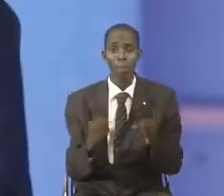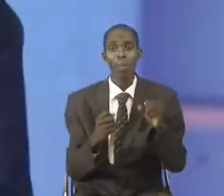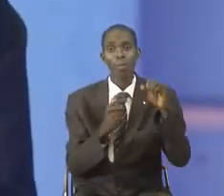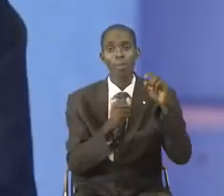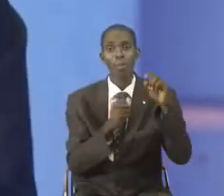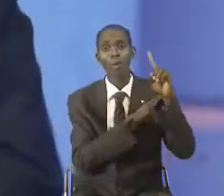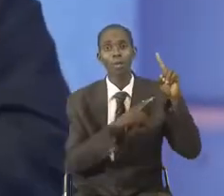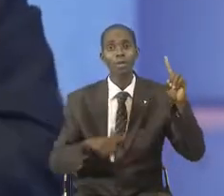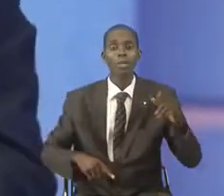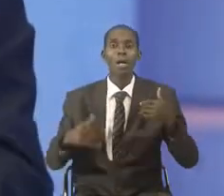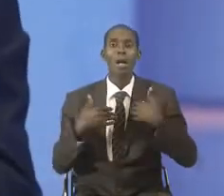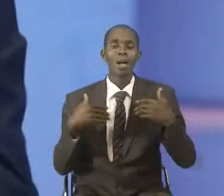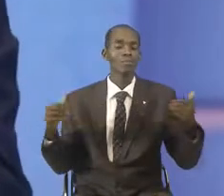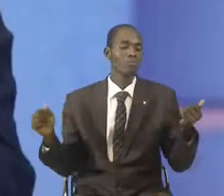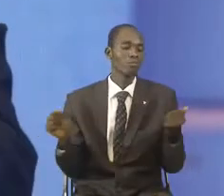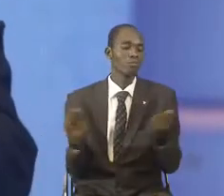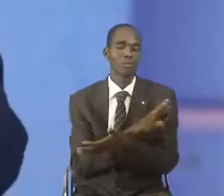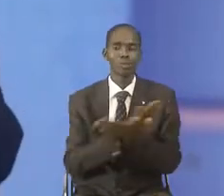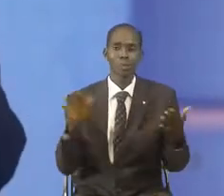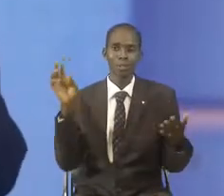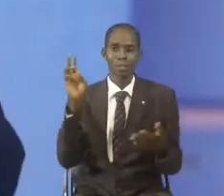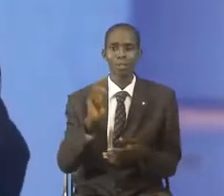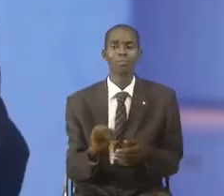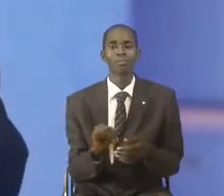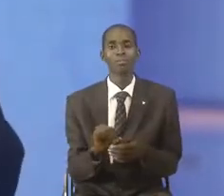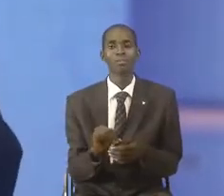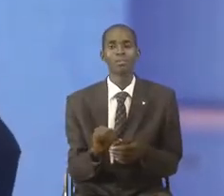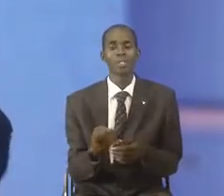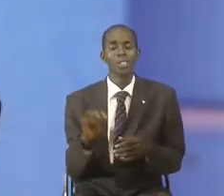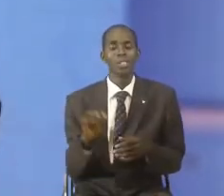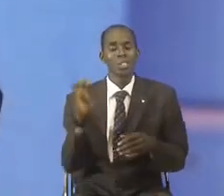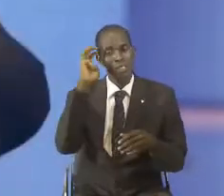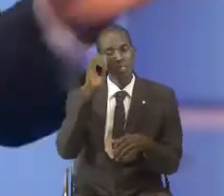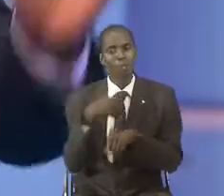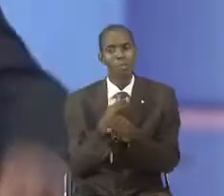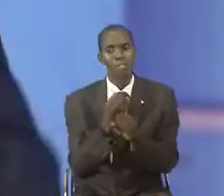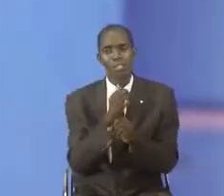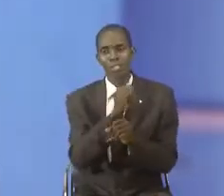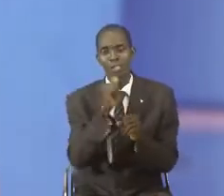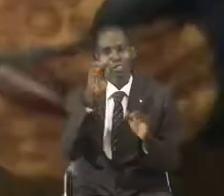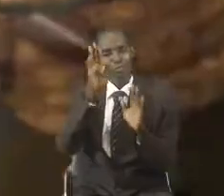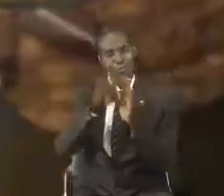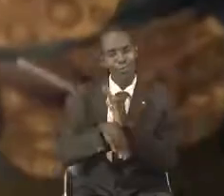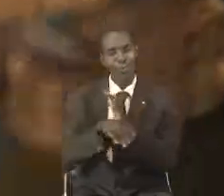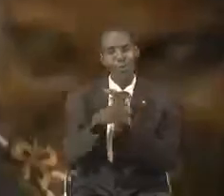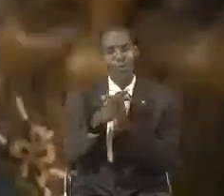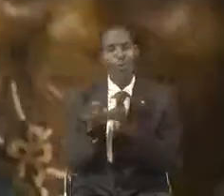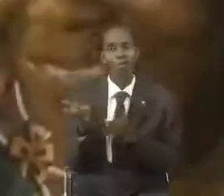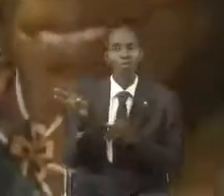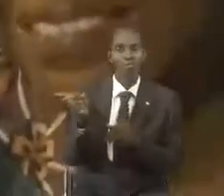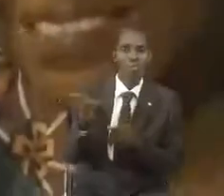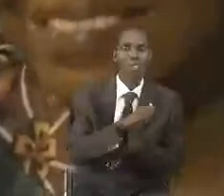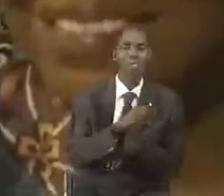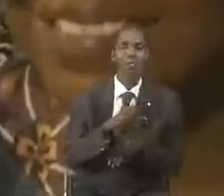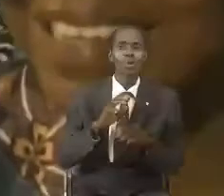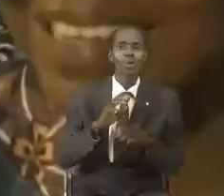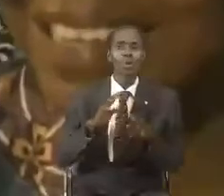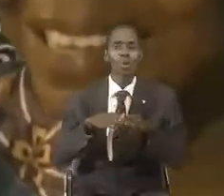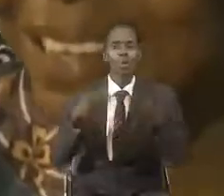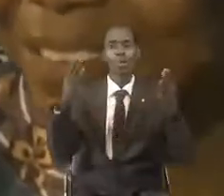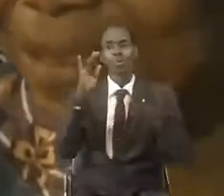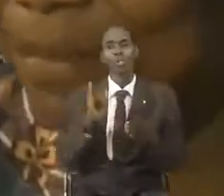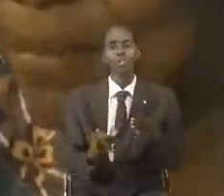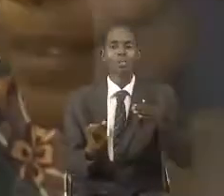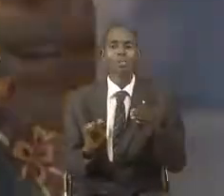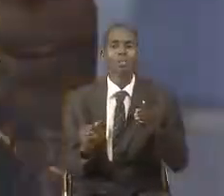as principalities and powers, the Lord has scattered them. He made a show